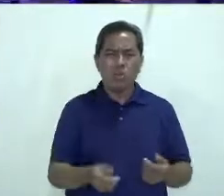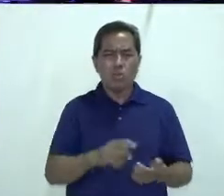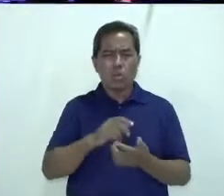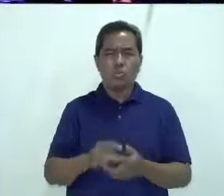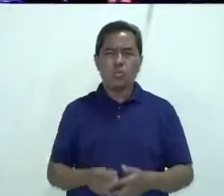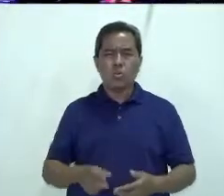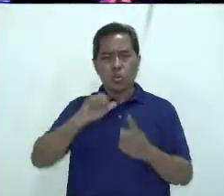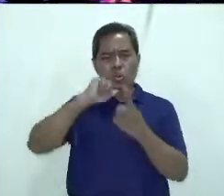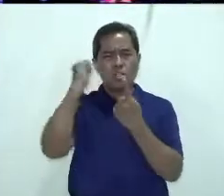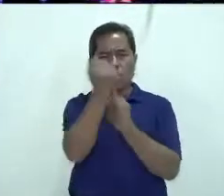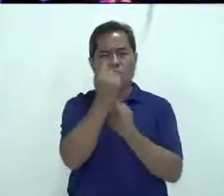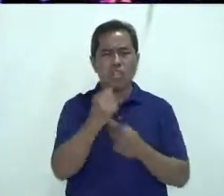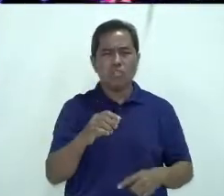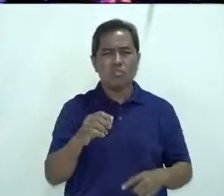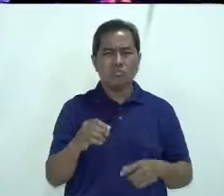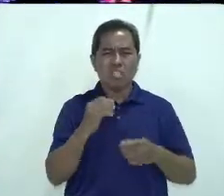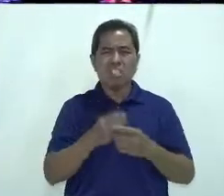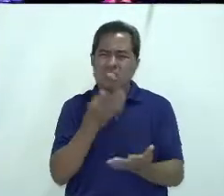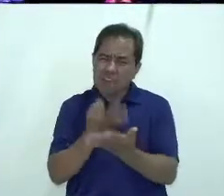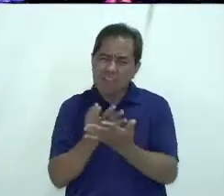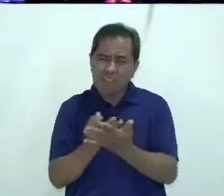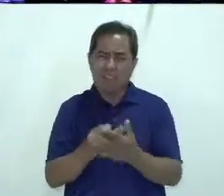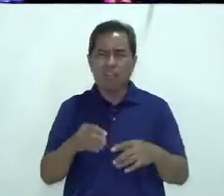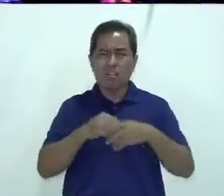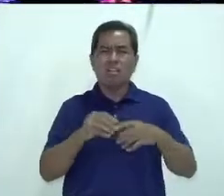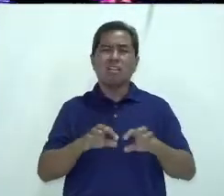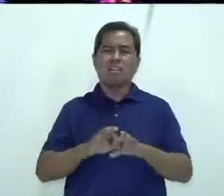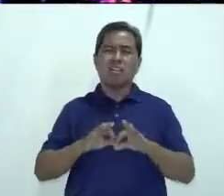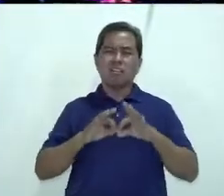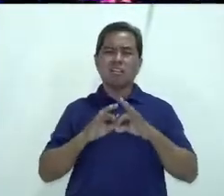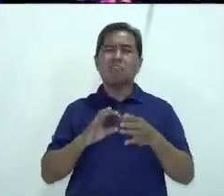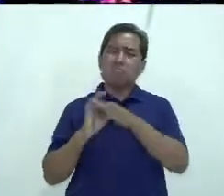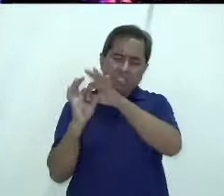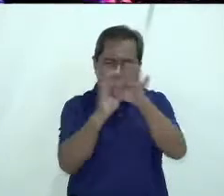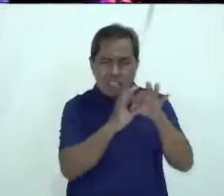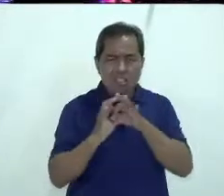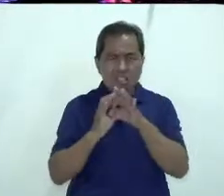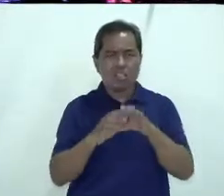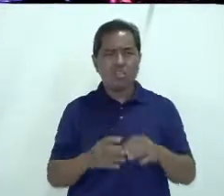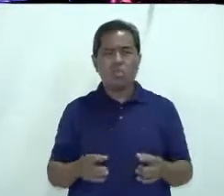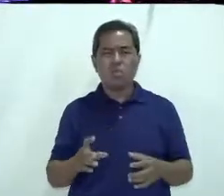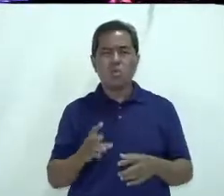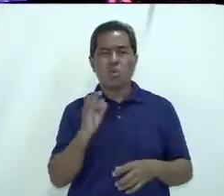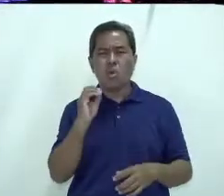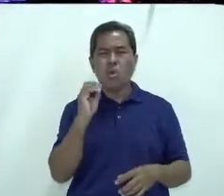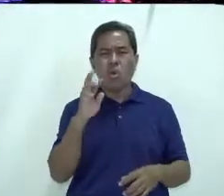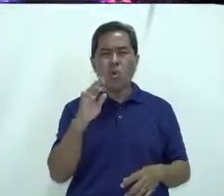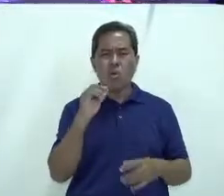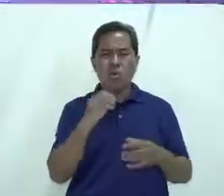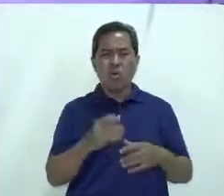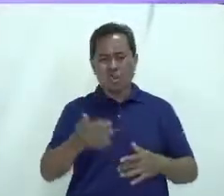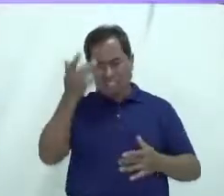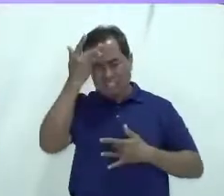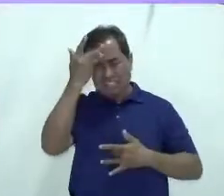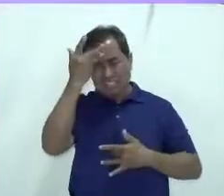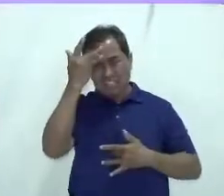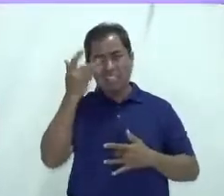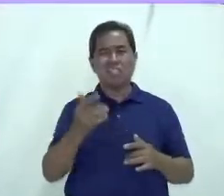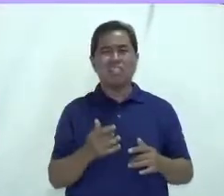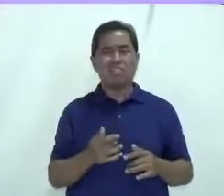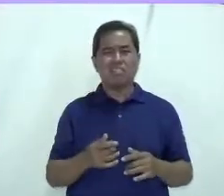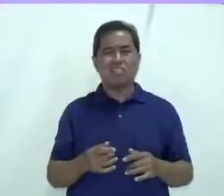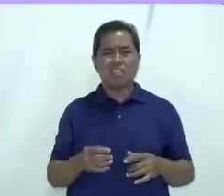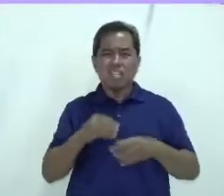need, relationship that you are worrying right now, or maybe this is a sickness